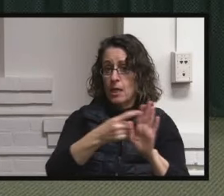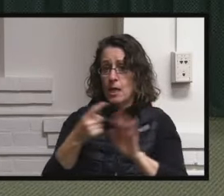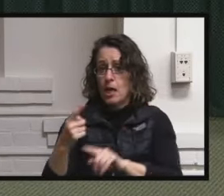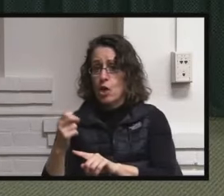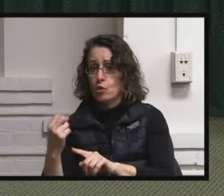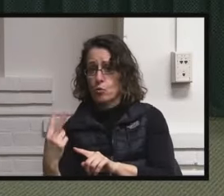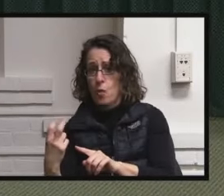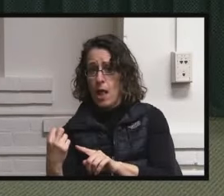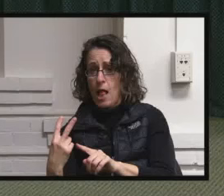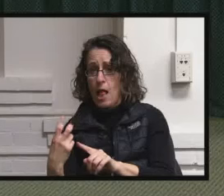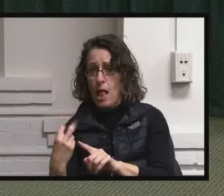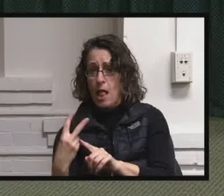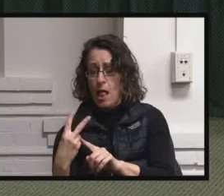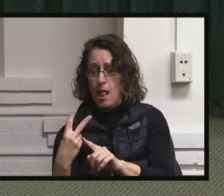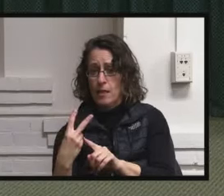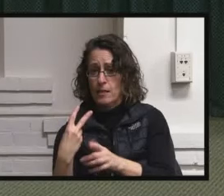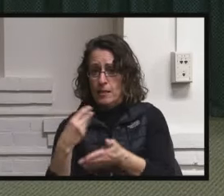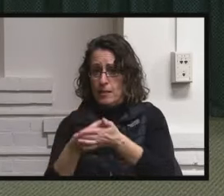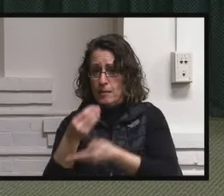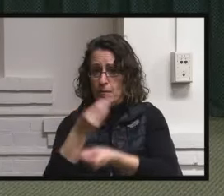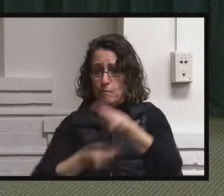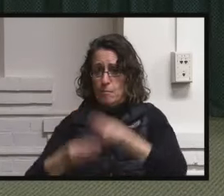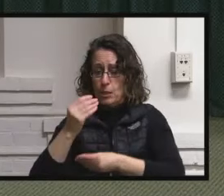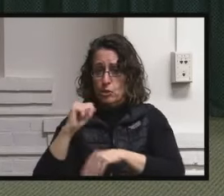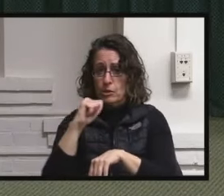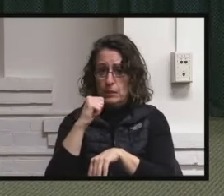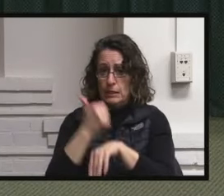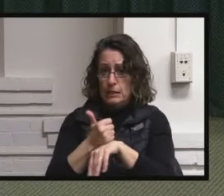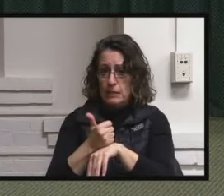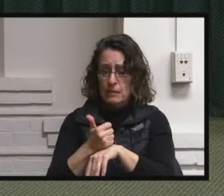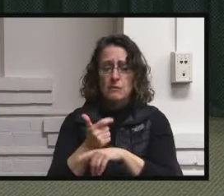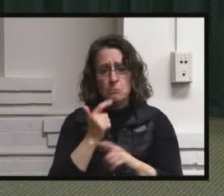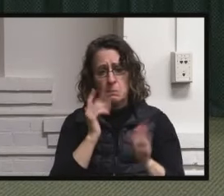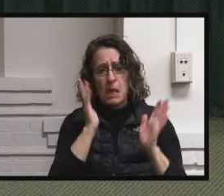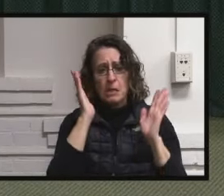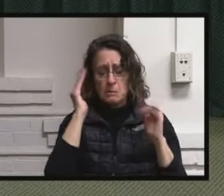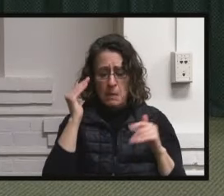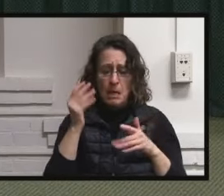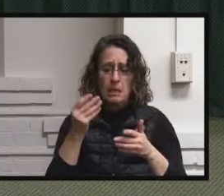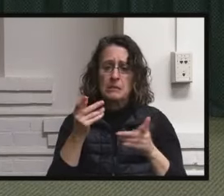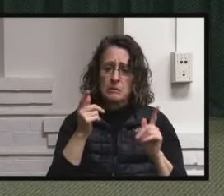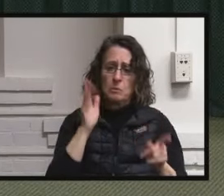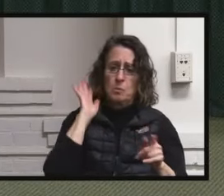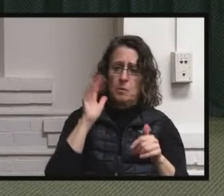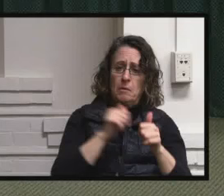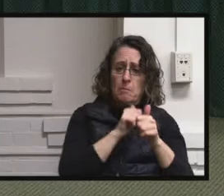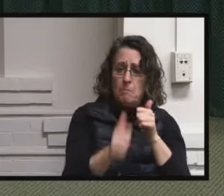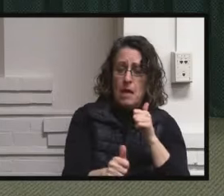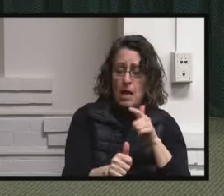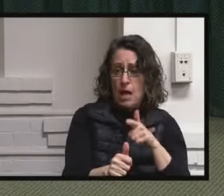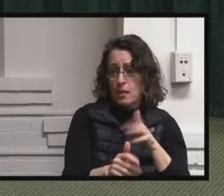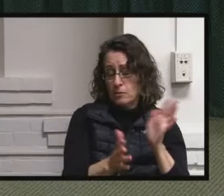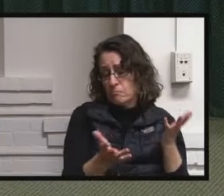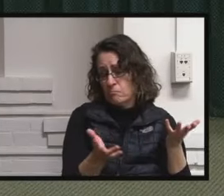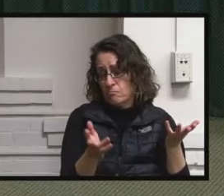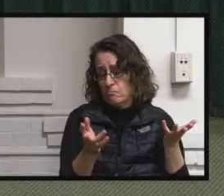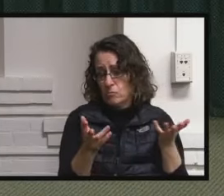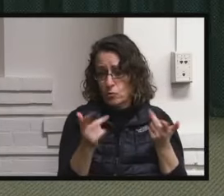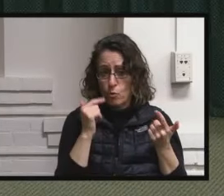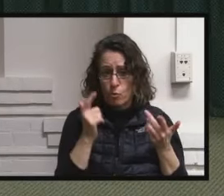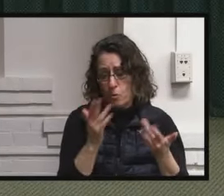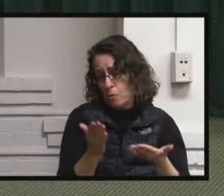12th. Anyway, expecting that it's going to pass, and that's going to be a recommendation anyway, and the town will still have to vote on